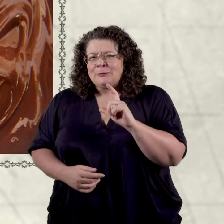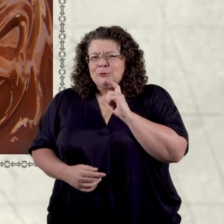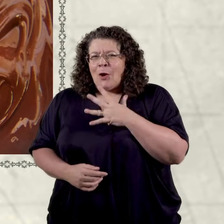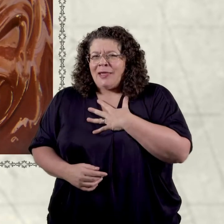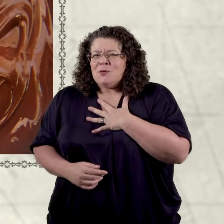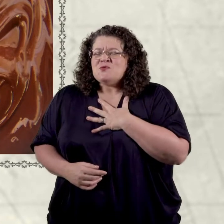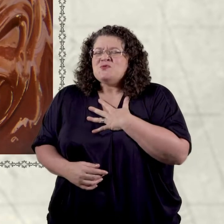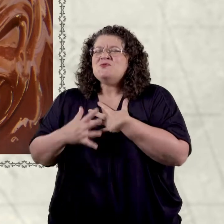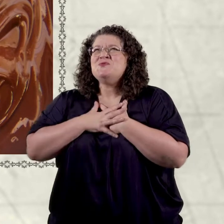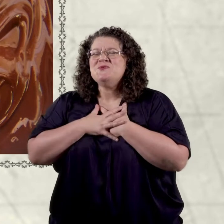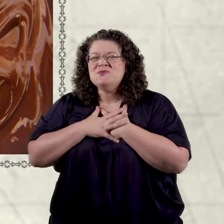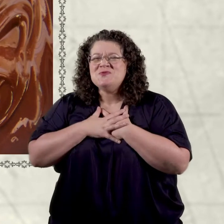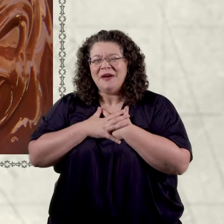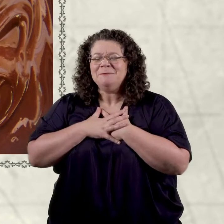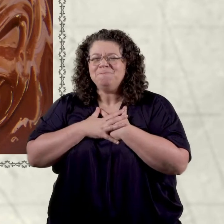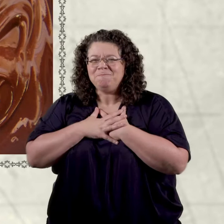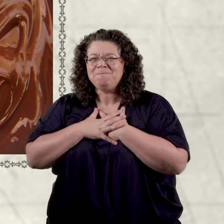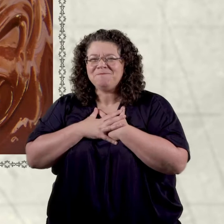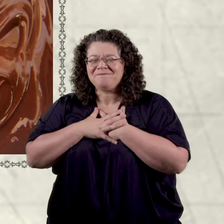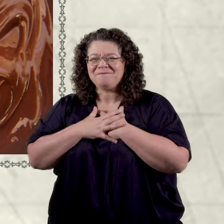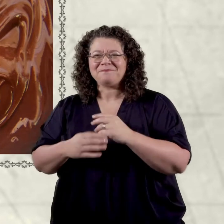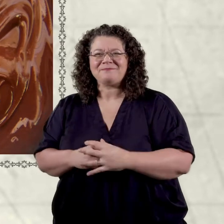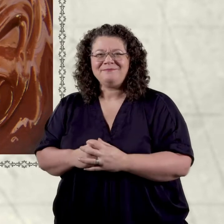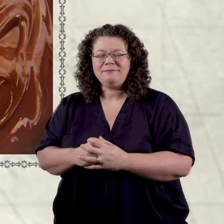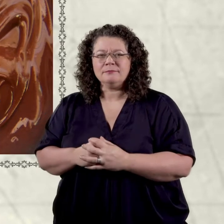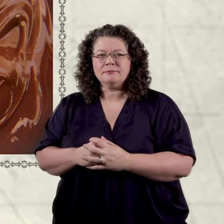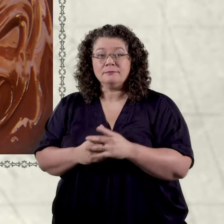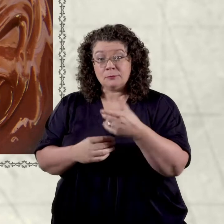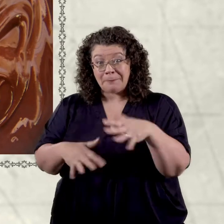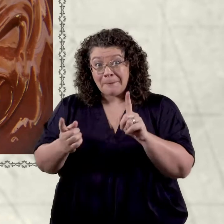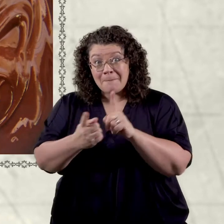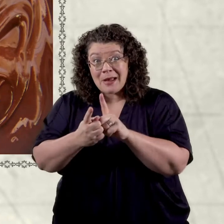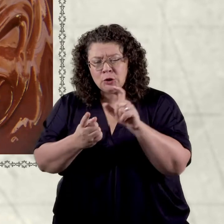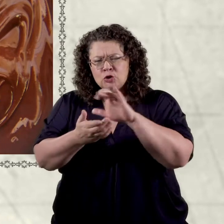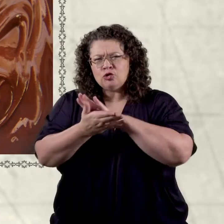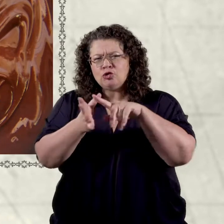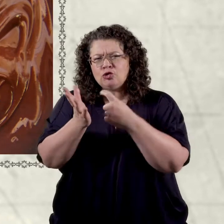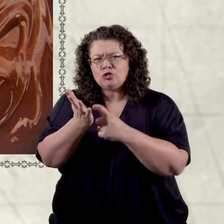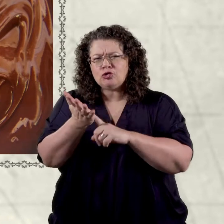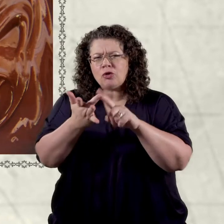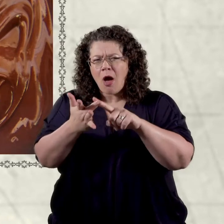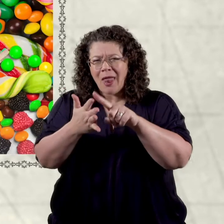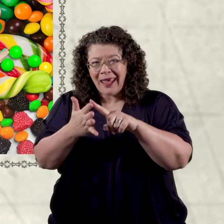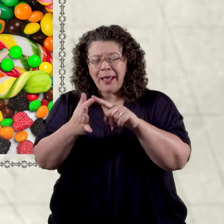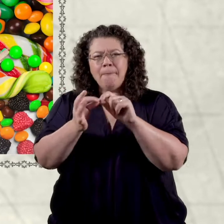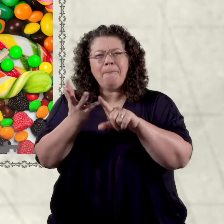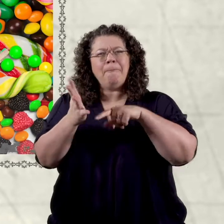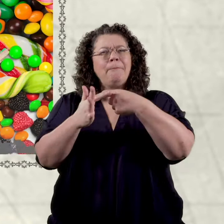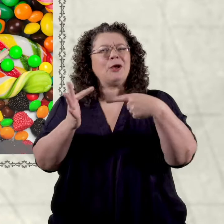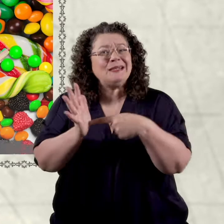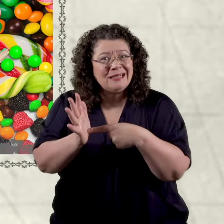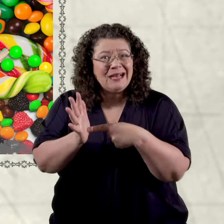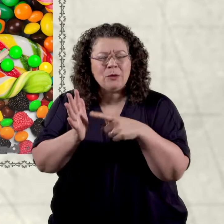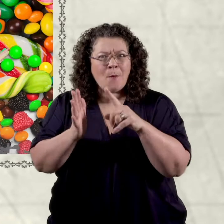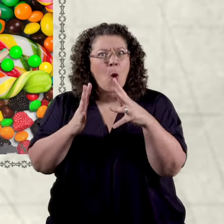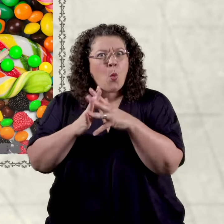I love chocolate. Have you met Charlie Bucket? What about Willy Wonka? Huh?